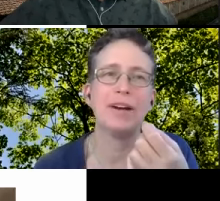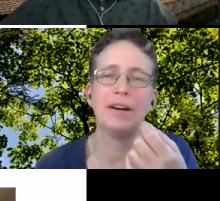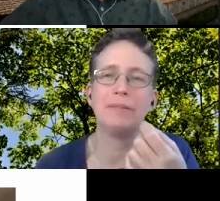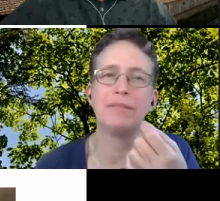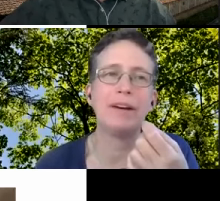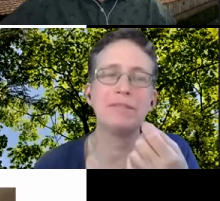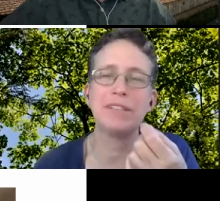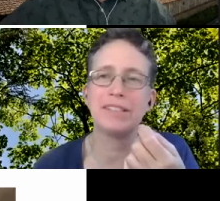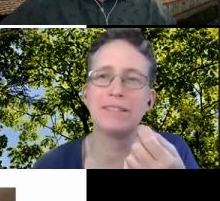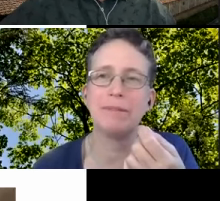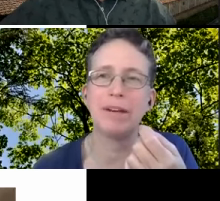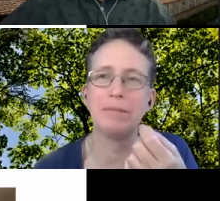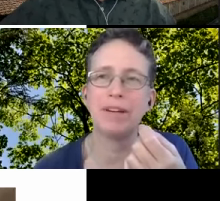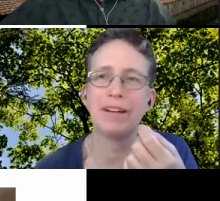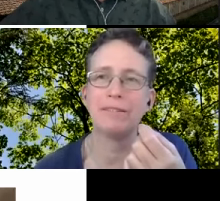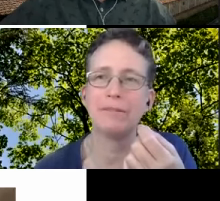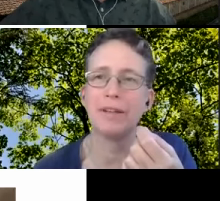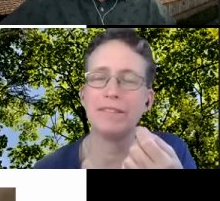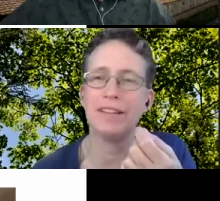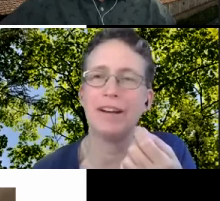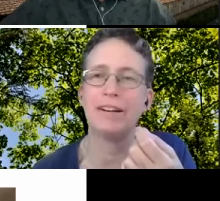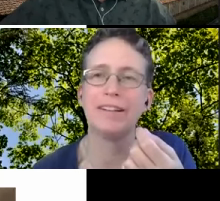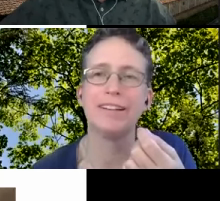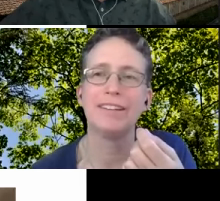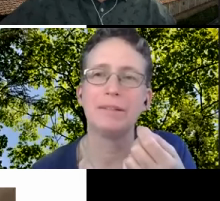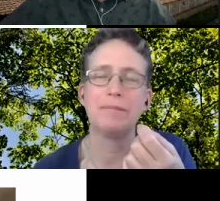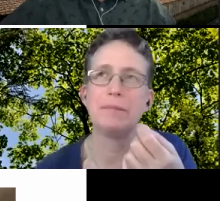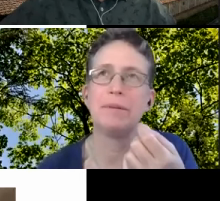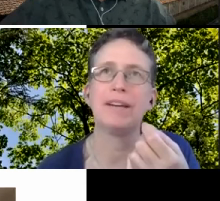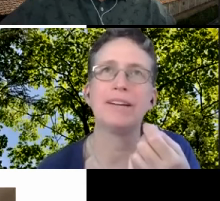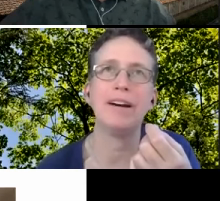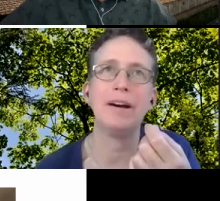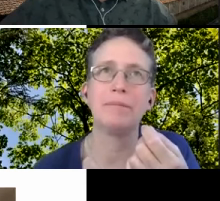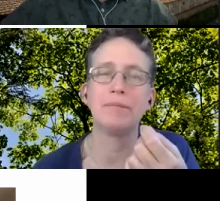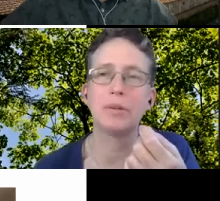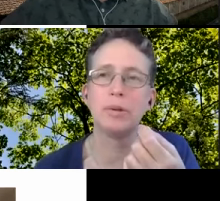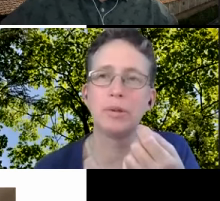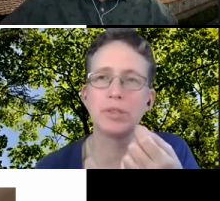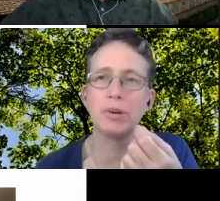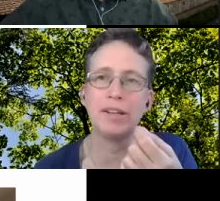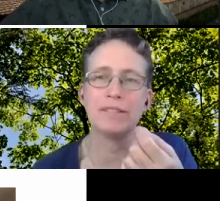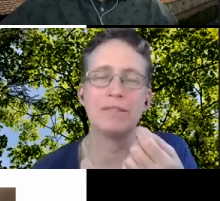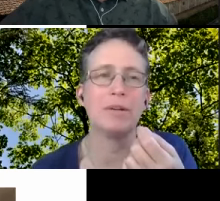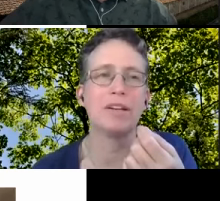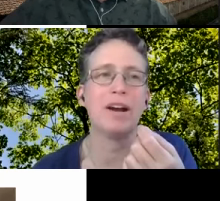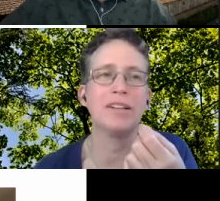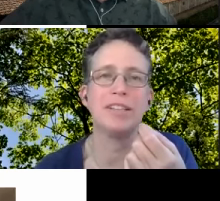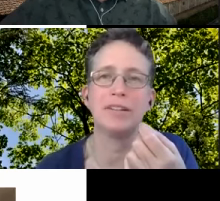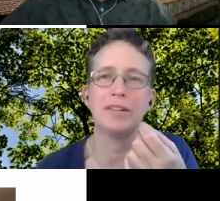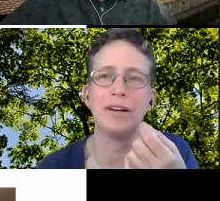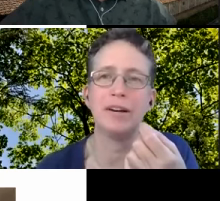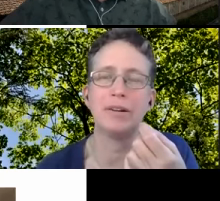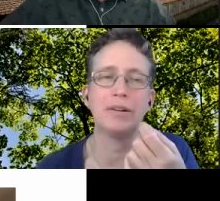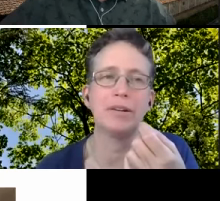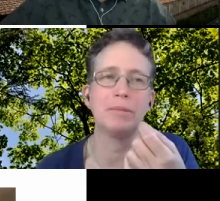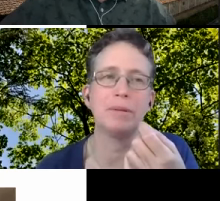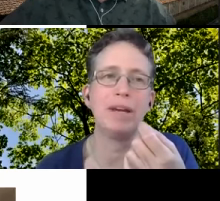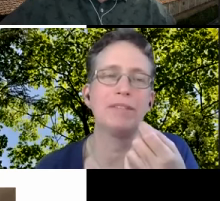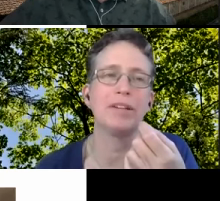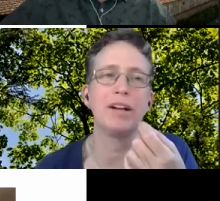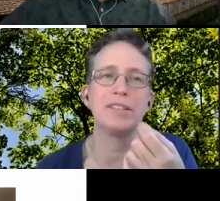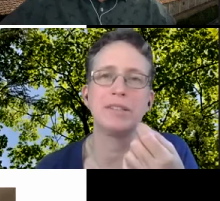So house finches have become kind of one of the big cool stories of urban ecology and